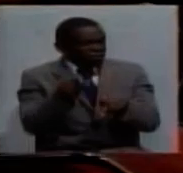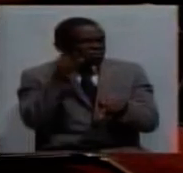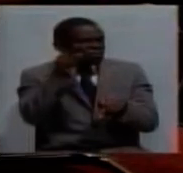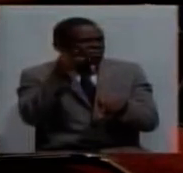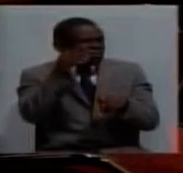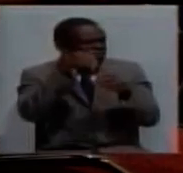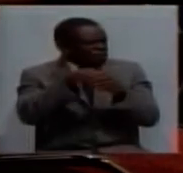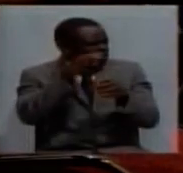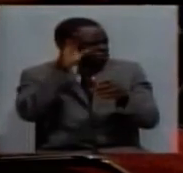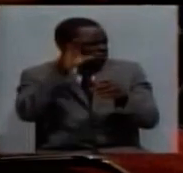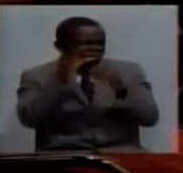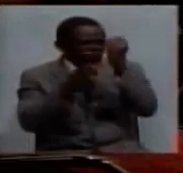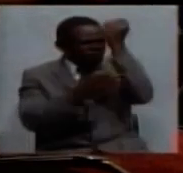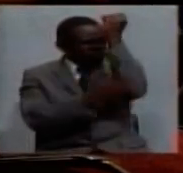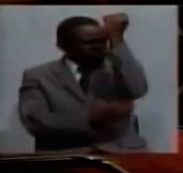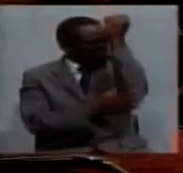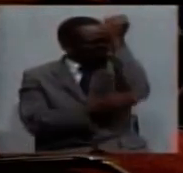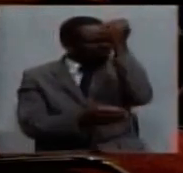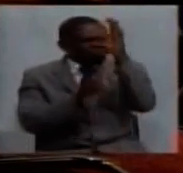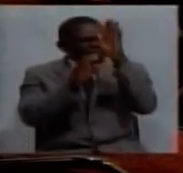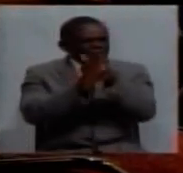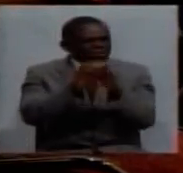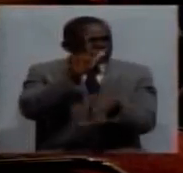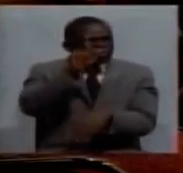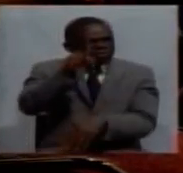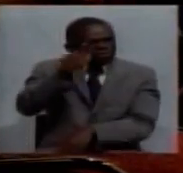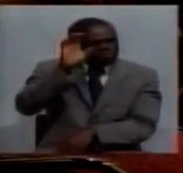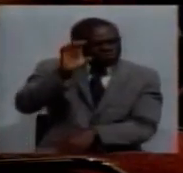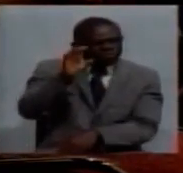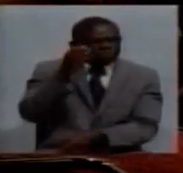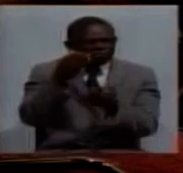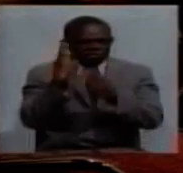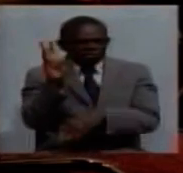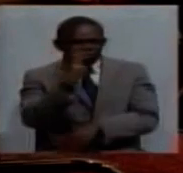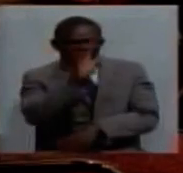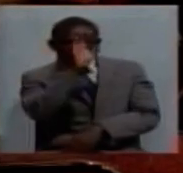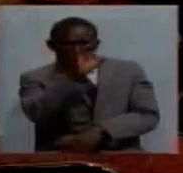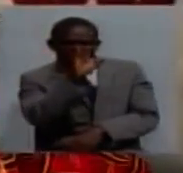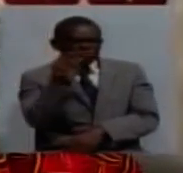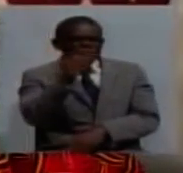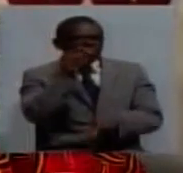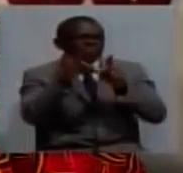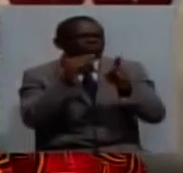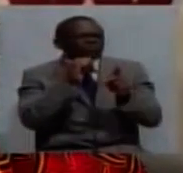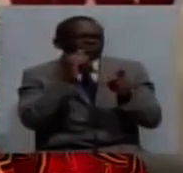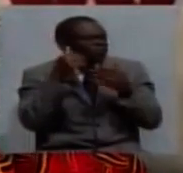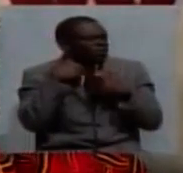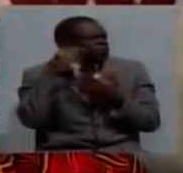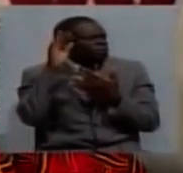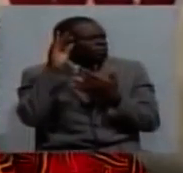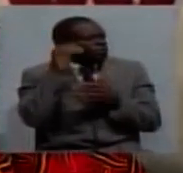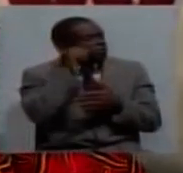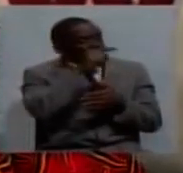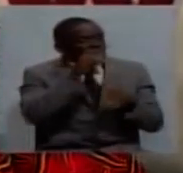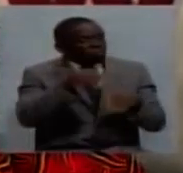province, like maybe Luapula or Western Province? How do you give them hope now? There are already provinces that relatively